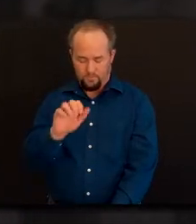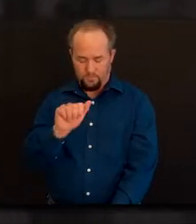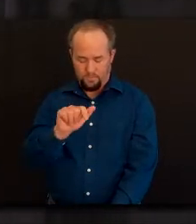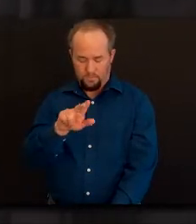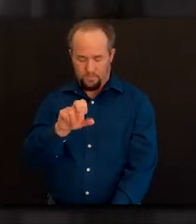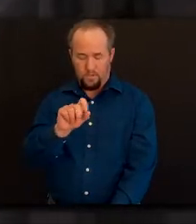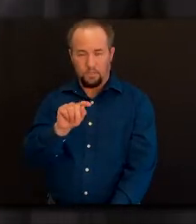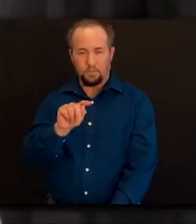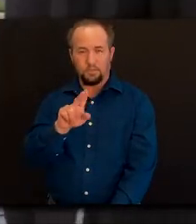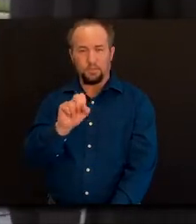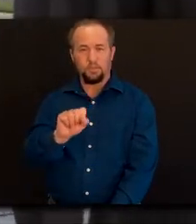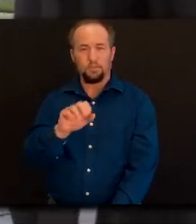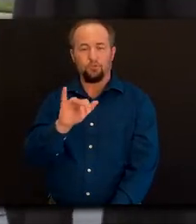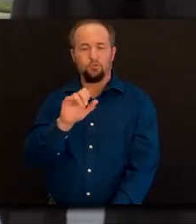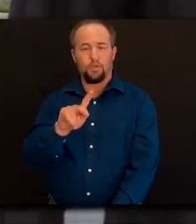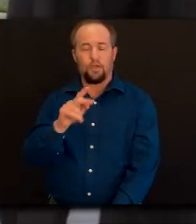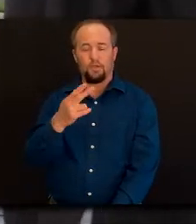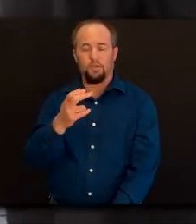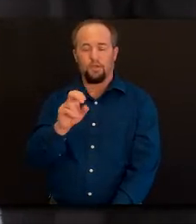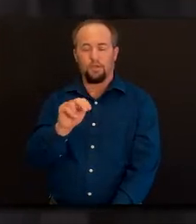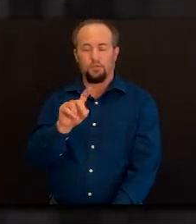Augustus Jack Henderson.